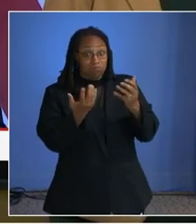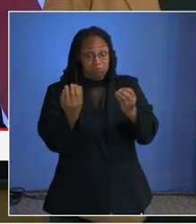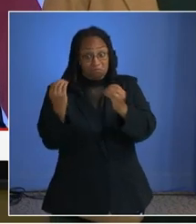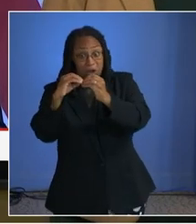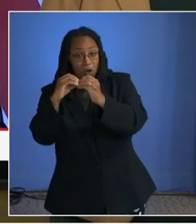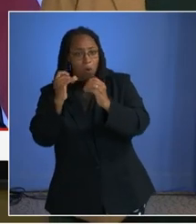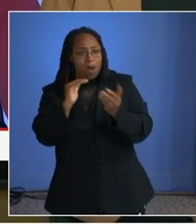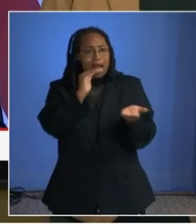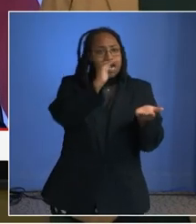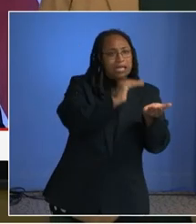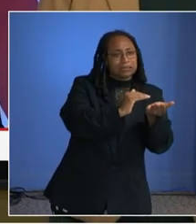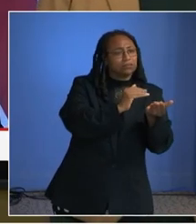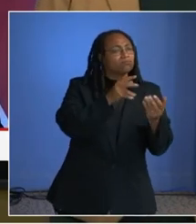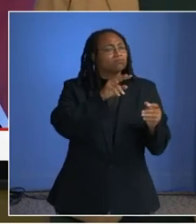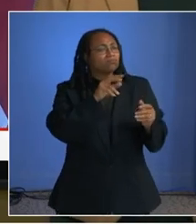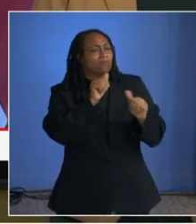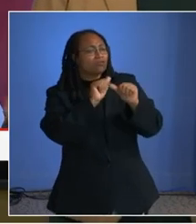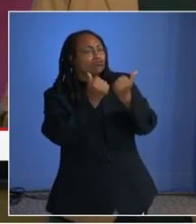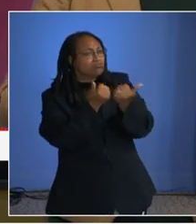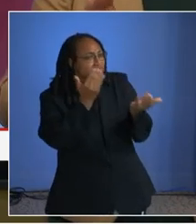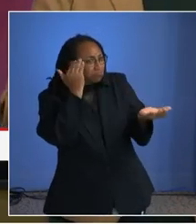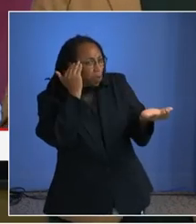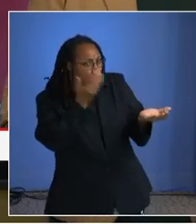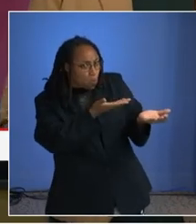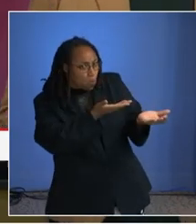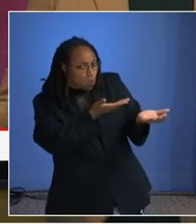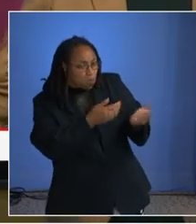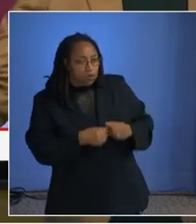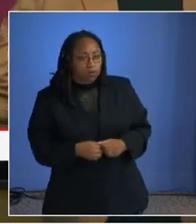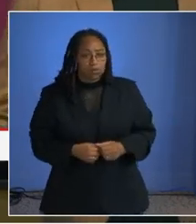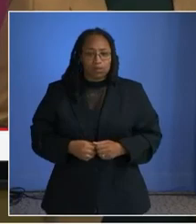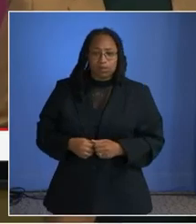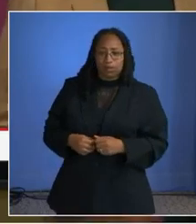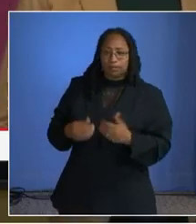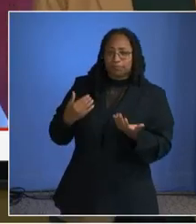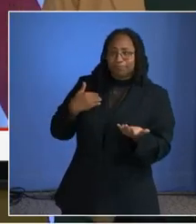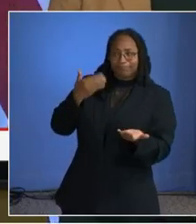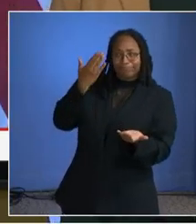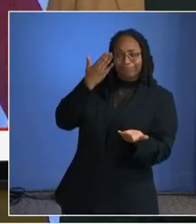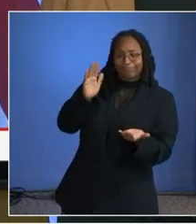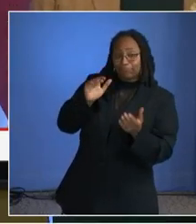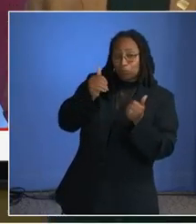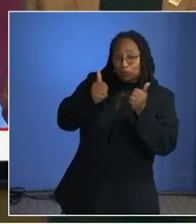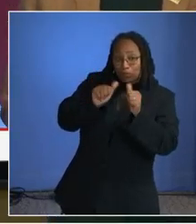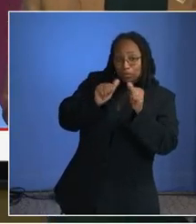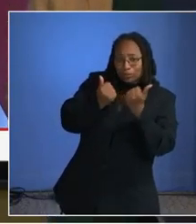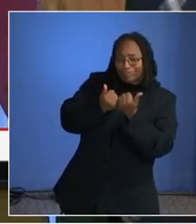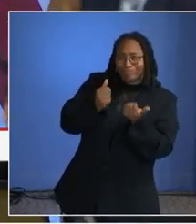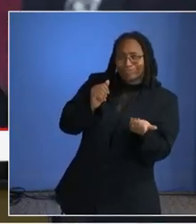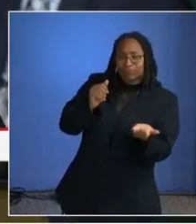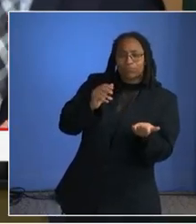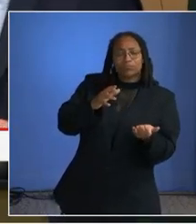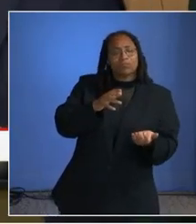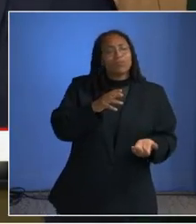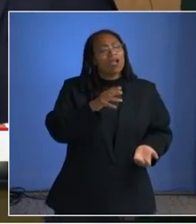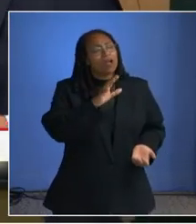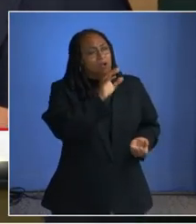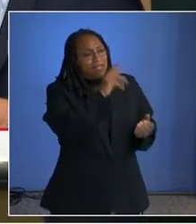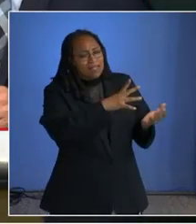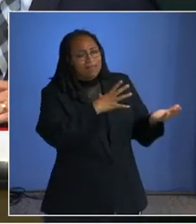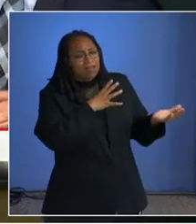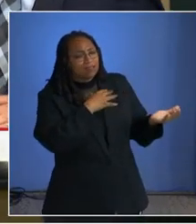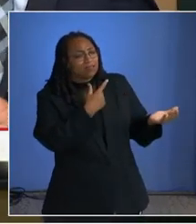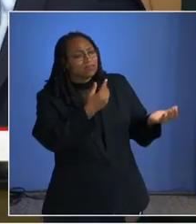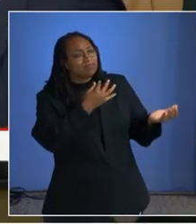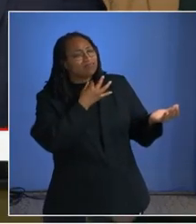some places? I mean, I'm thinking about police, obviously, right? Because it's always front of mind. But I'm just wondering if some agencies